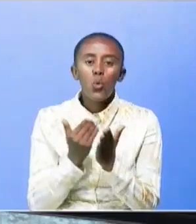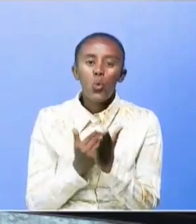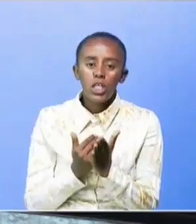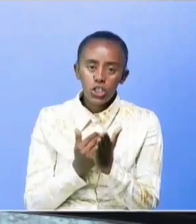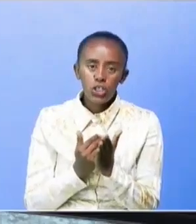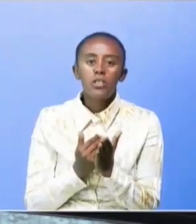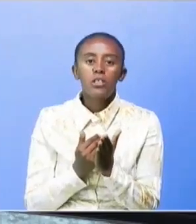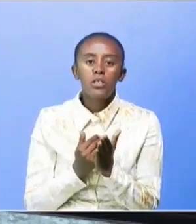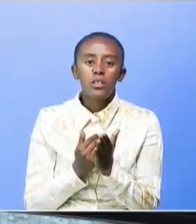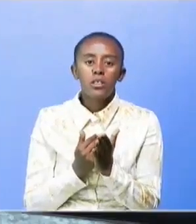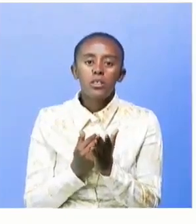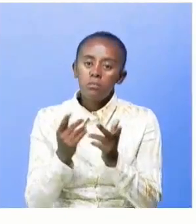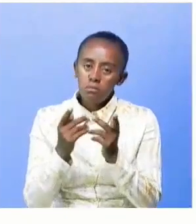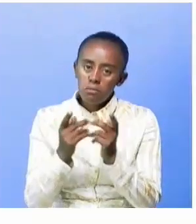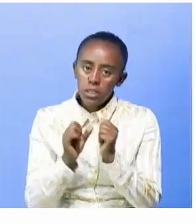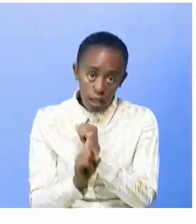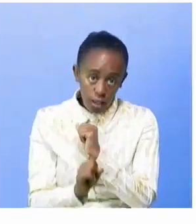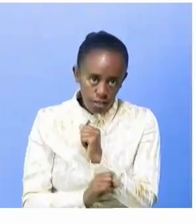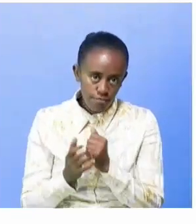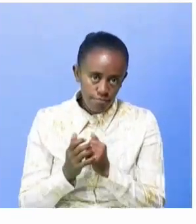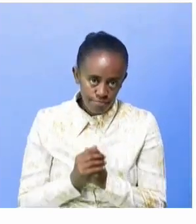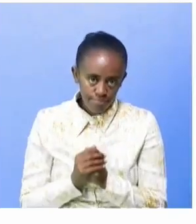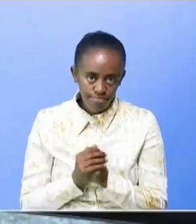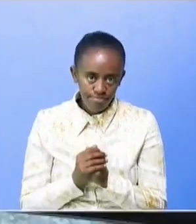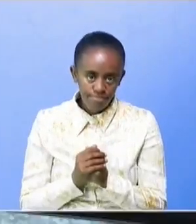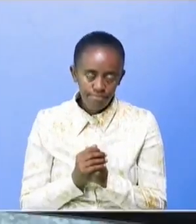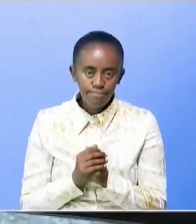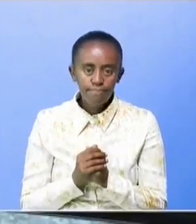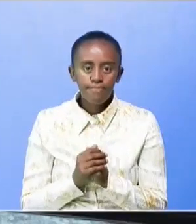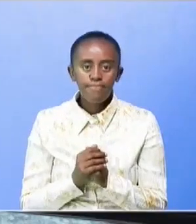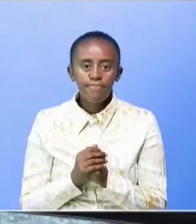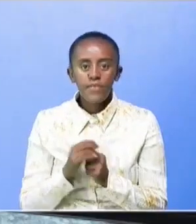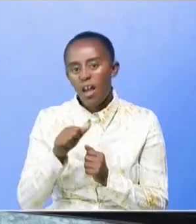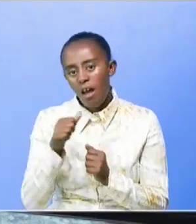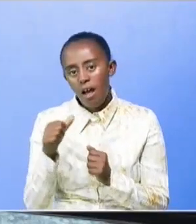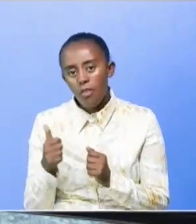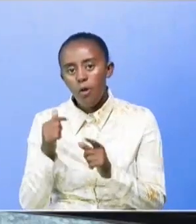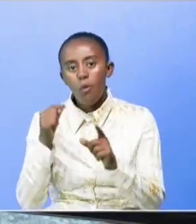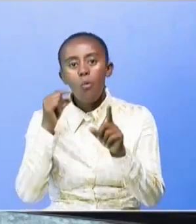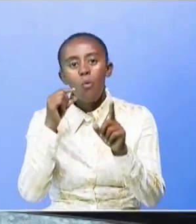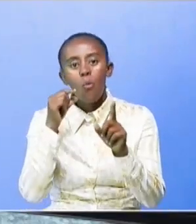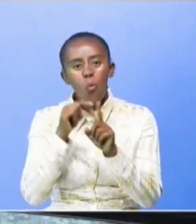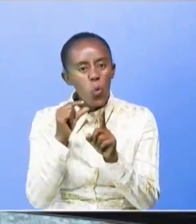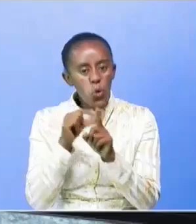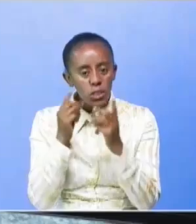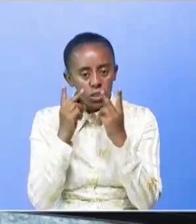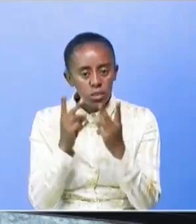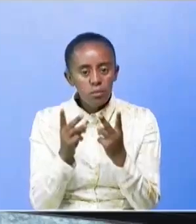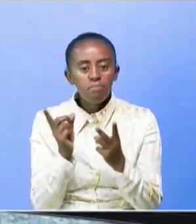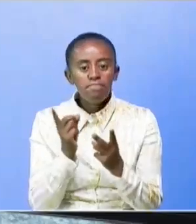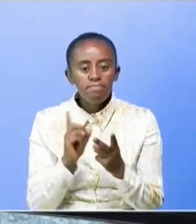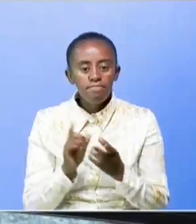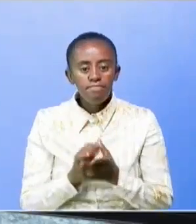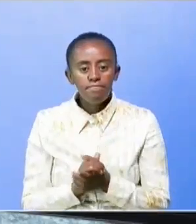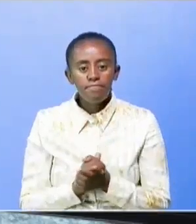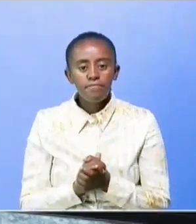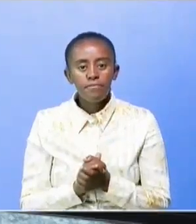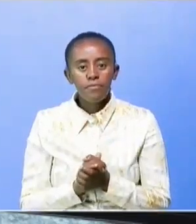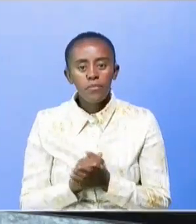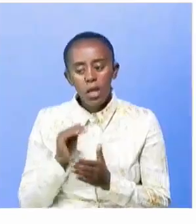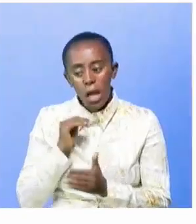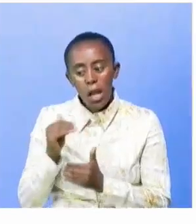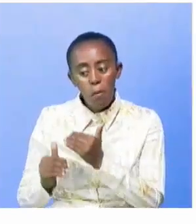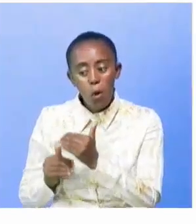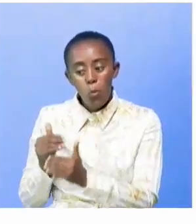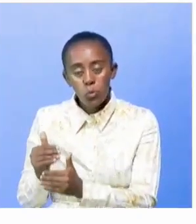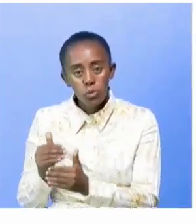sector. Okay, what about another word that we're going to see is neighborhood.